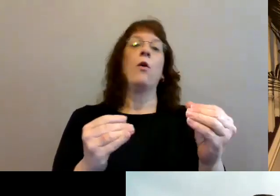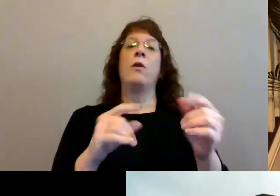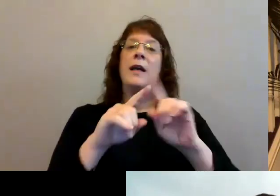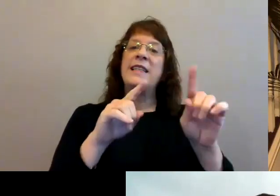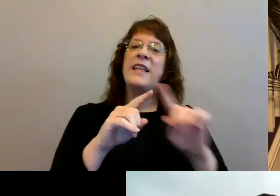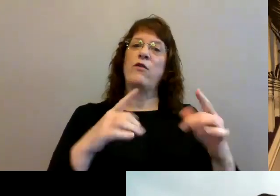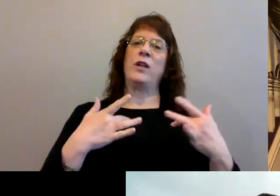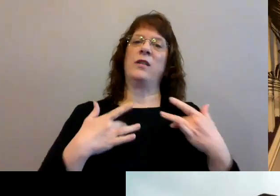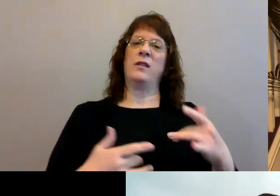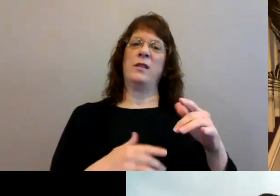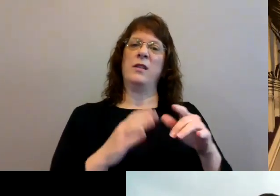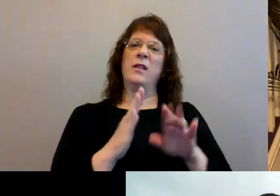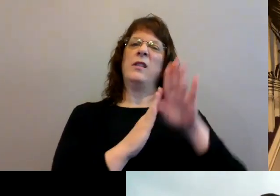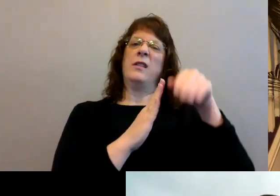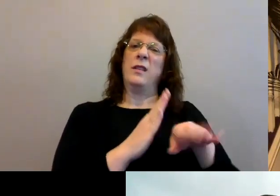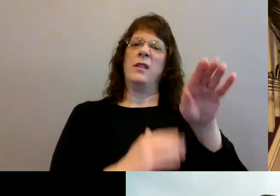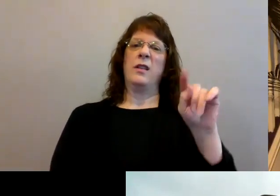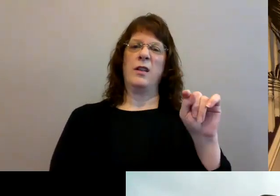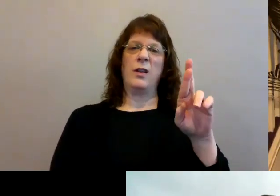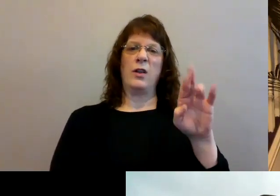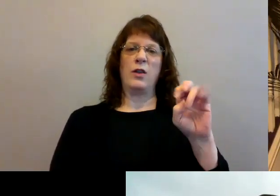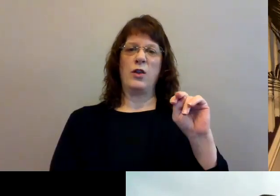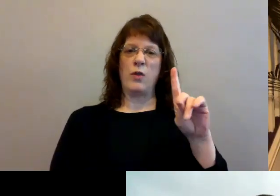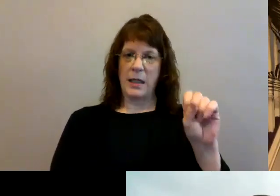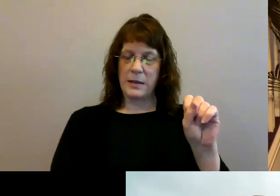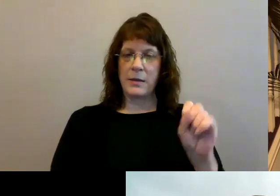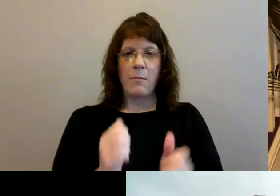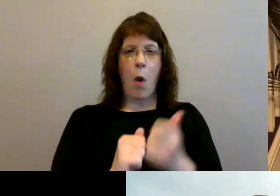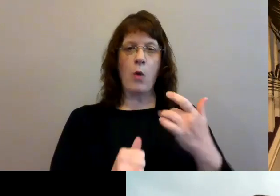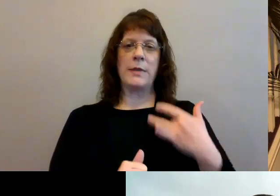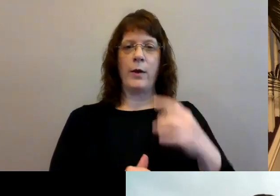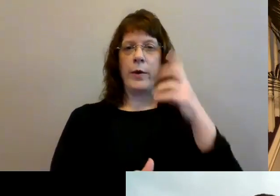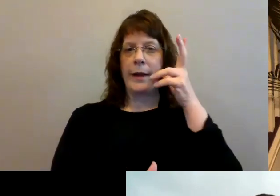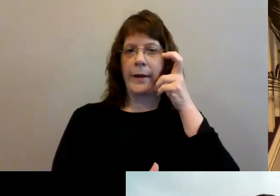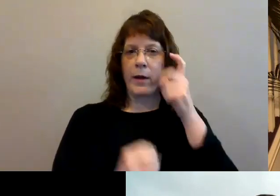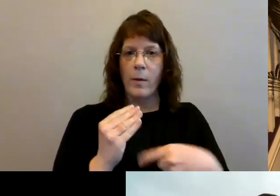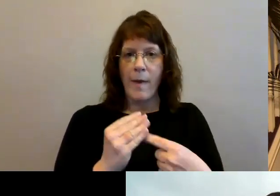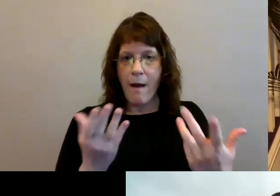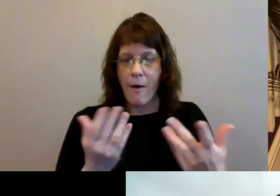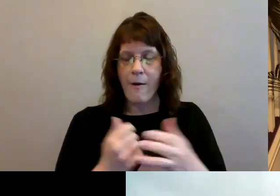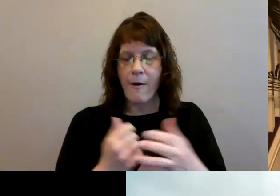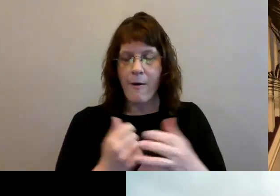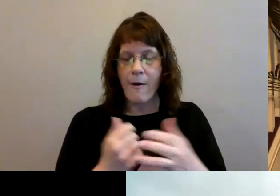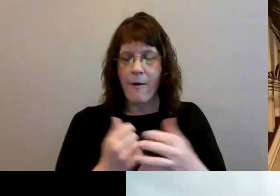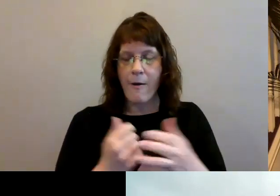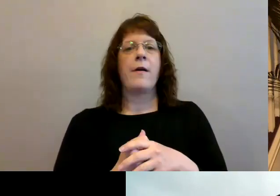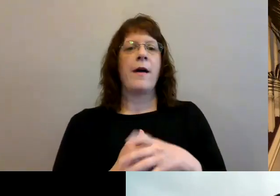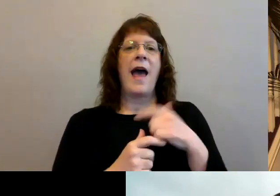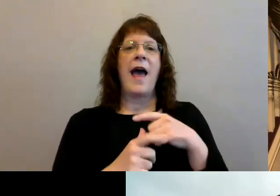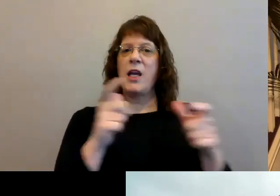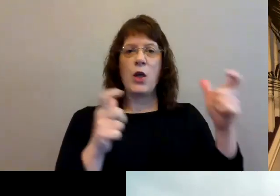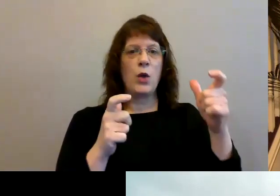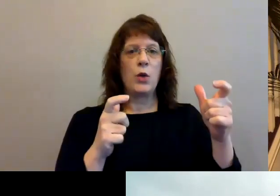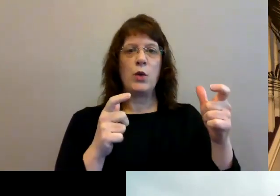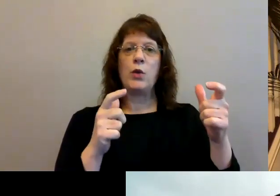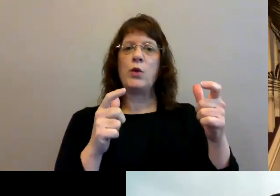trends. So the most common trend that we hear of is that there is this huge